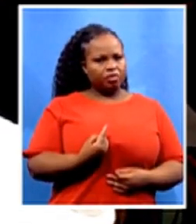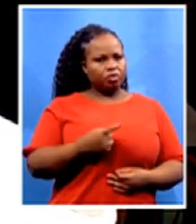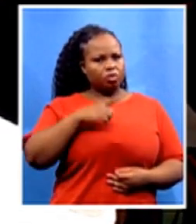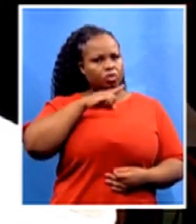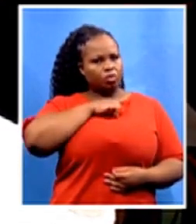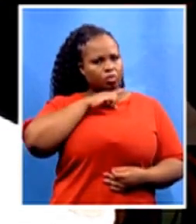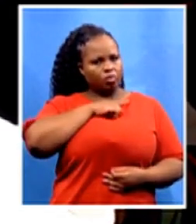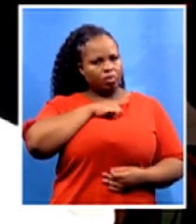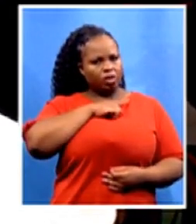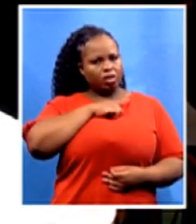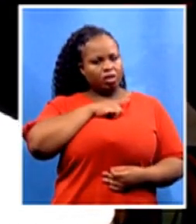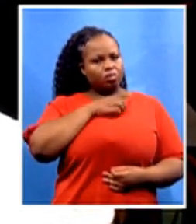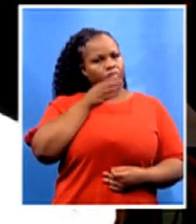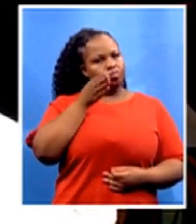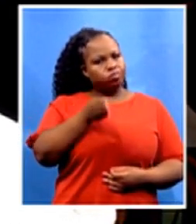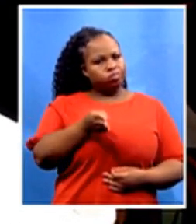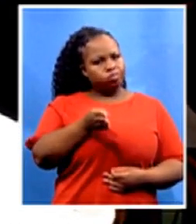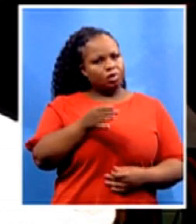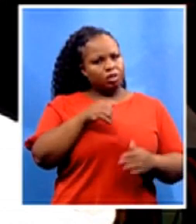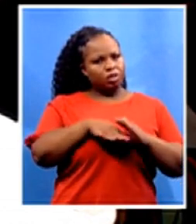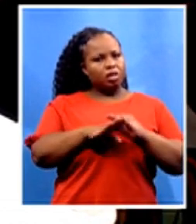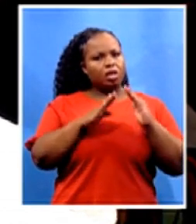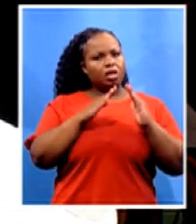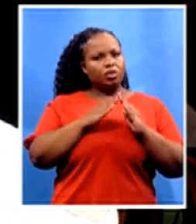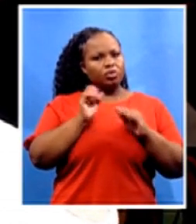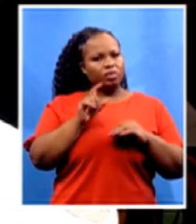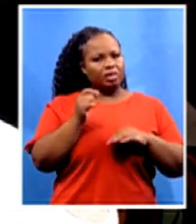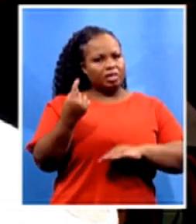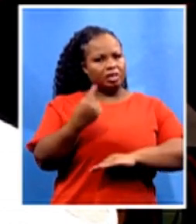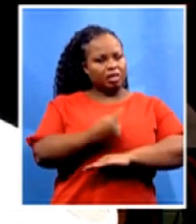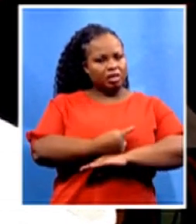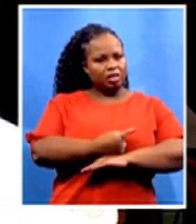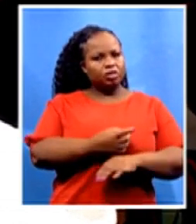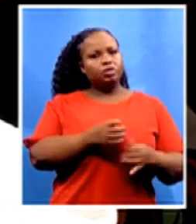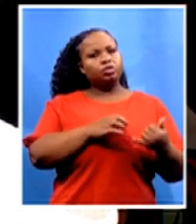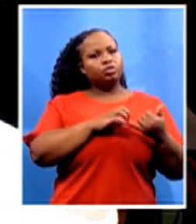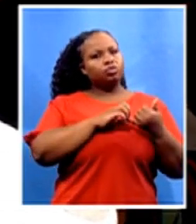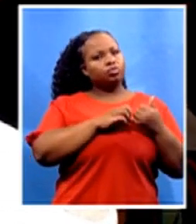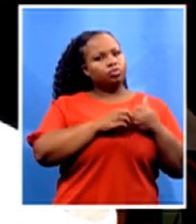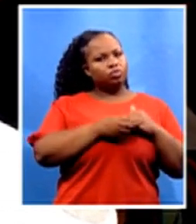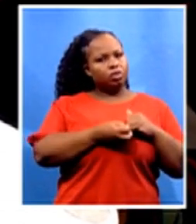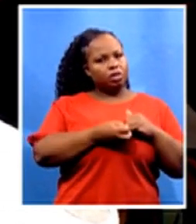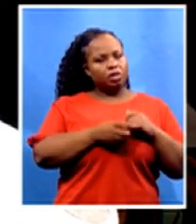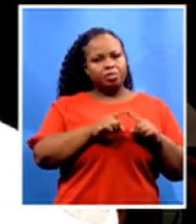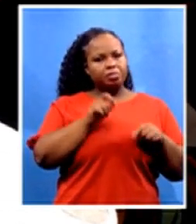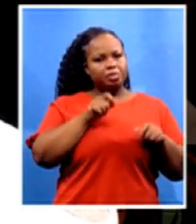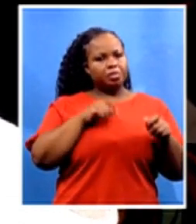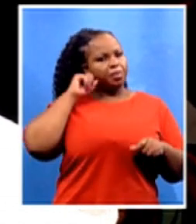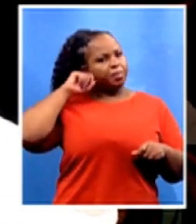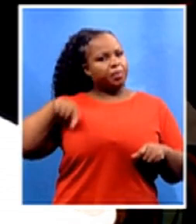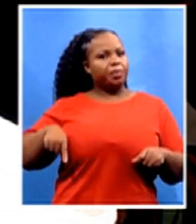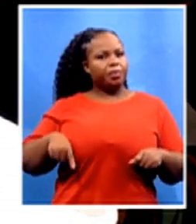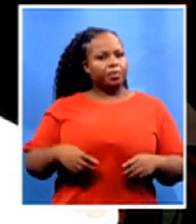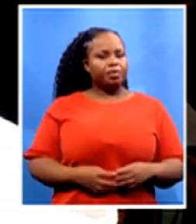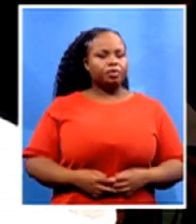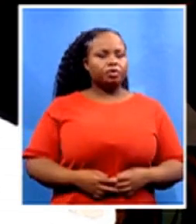that house on that day. She tried, but nobody was listening. She tried to give them her name.